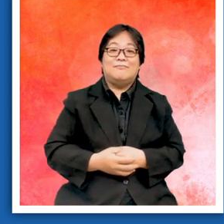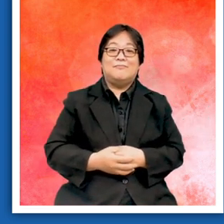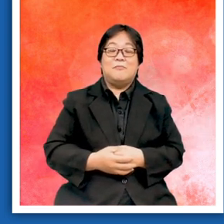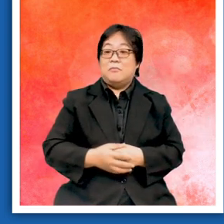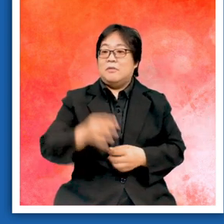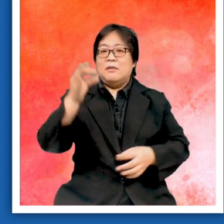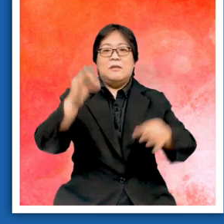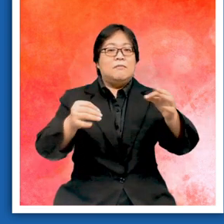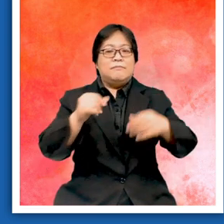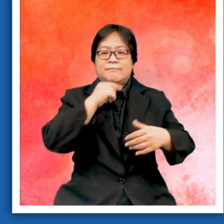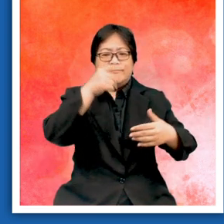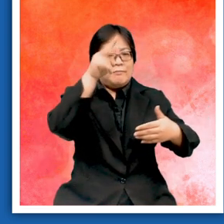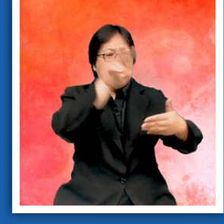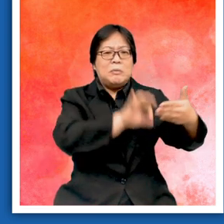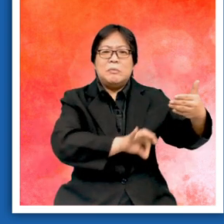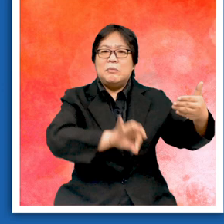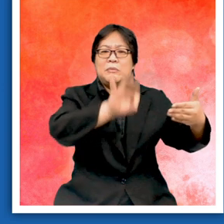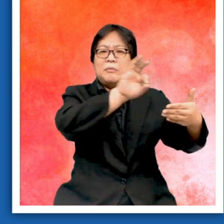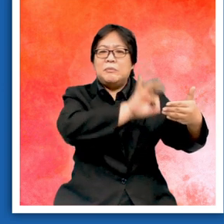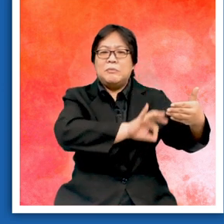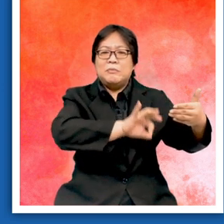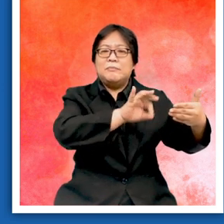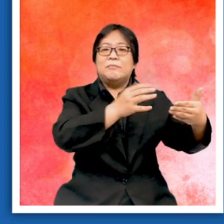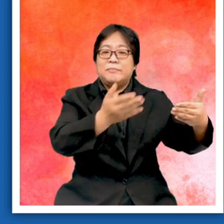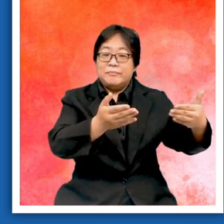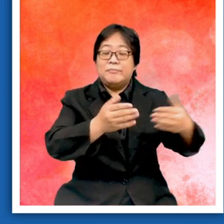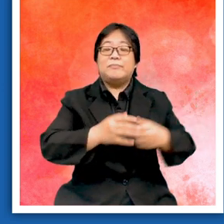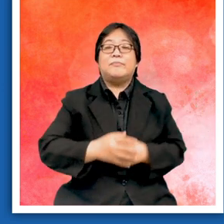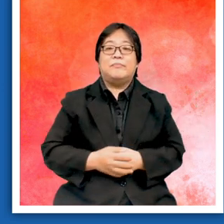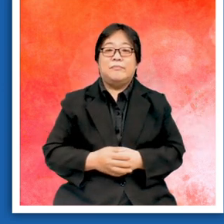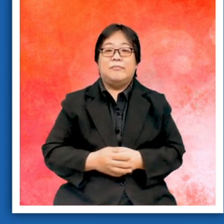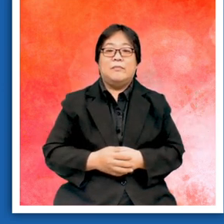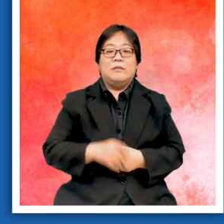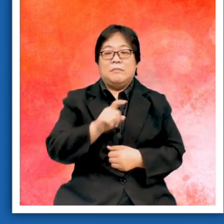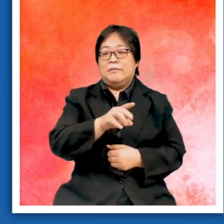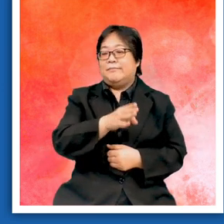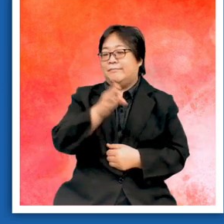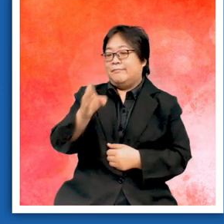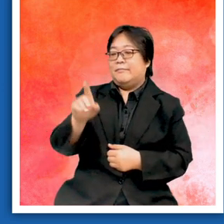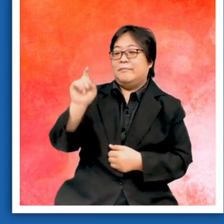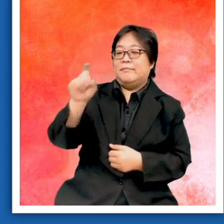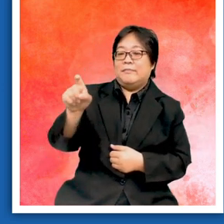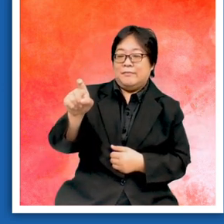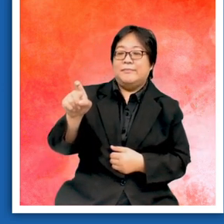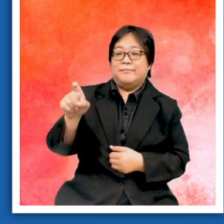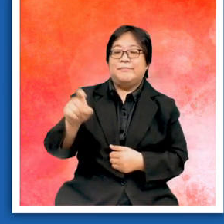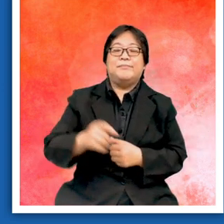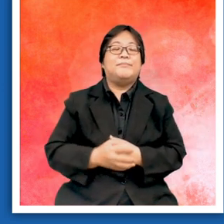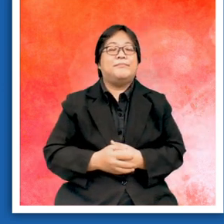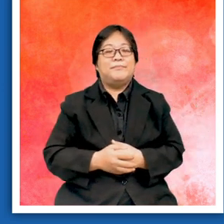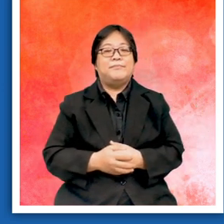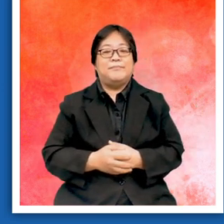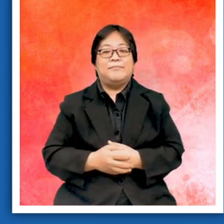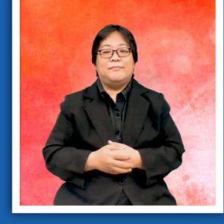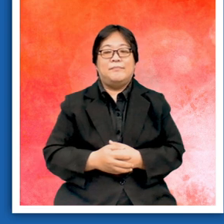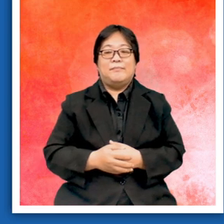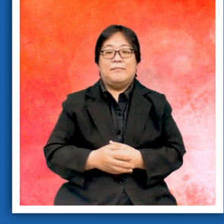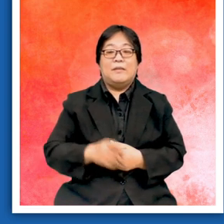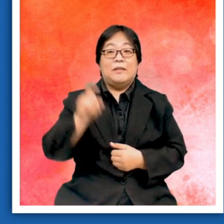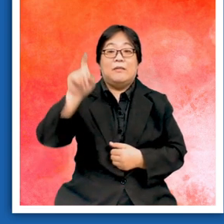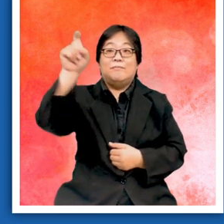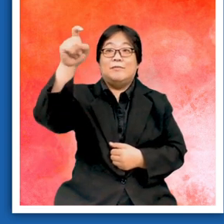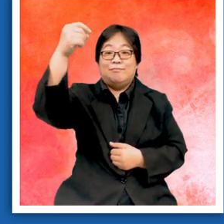If you're not seeing this menu, you need to click this burger button. Then you will see the